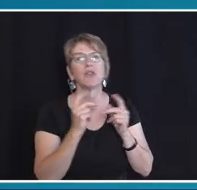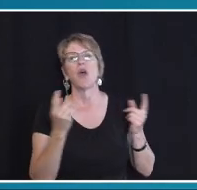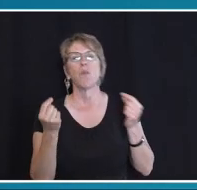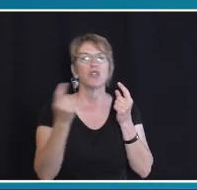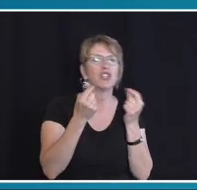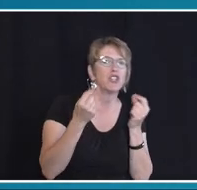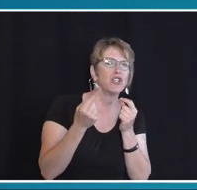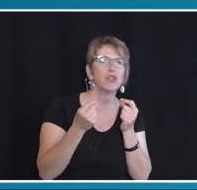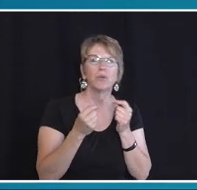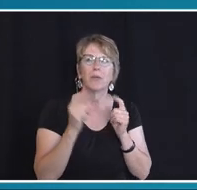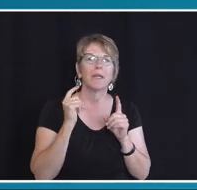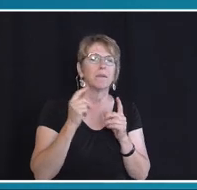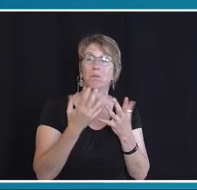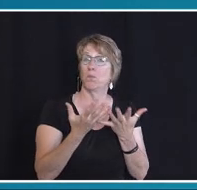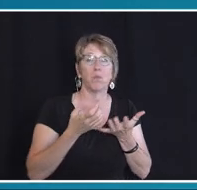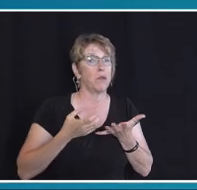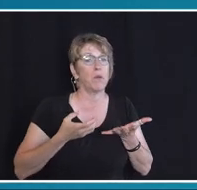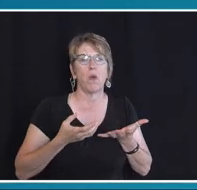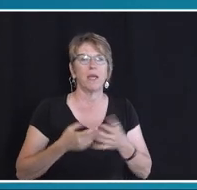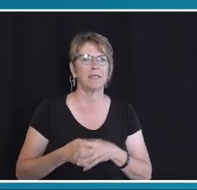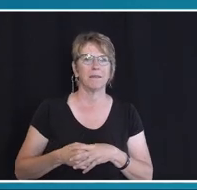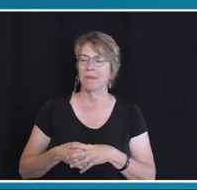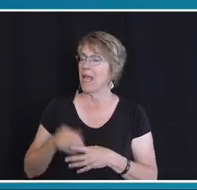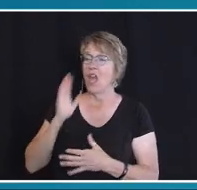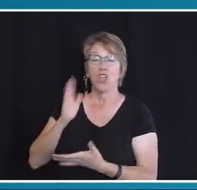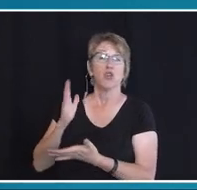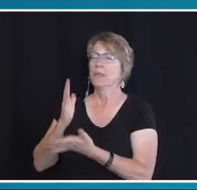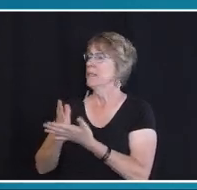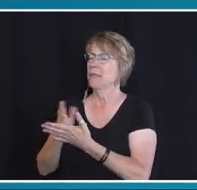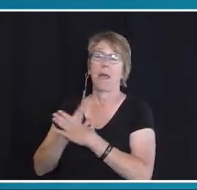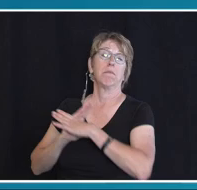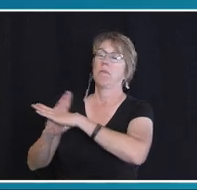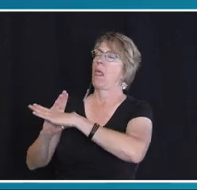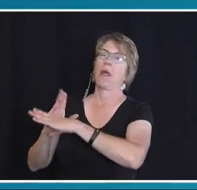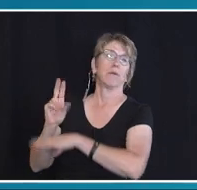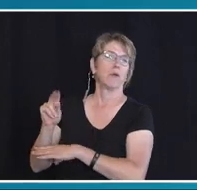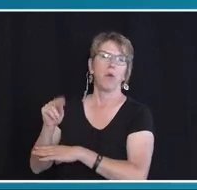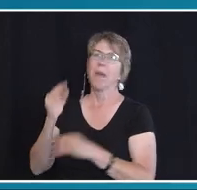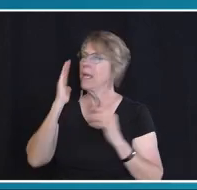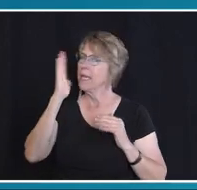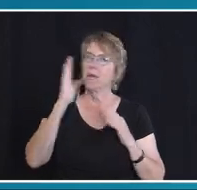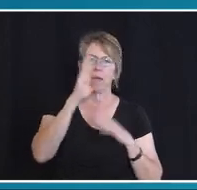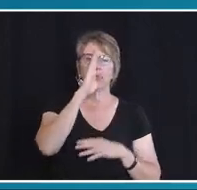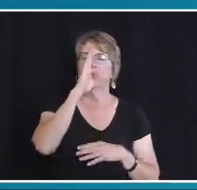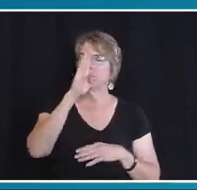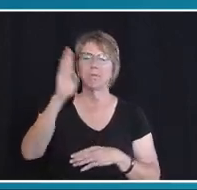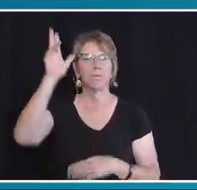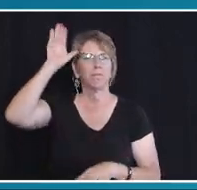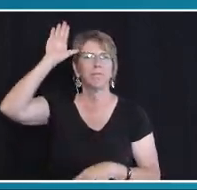whatever he wants to do. Yeah, there's no way of stopping him. He's gonna do it, and it's gonna be his way.